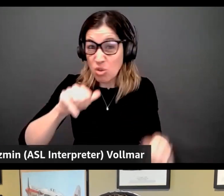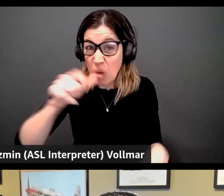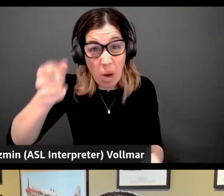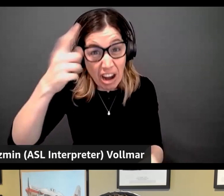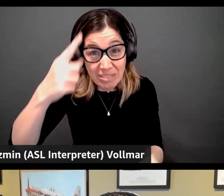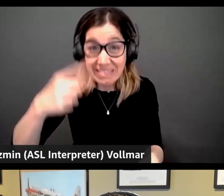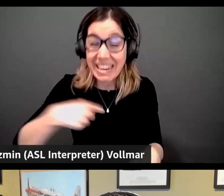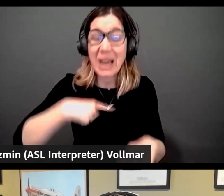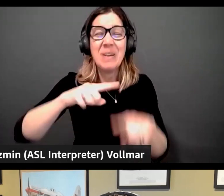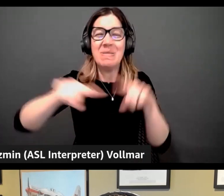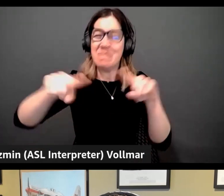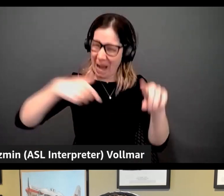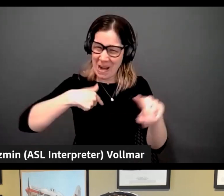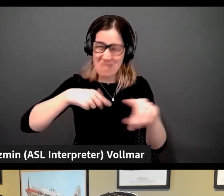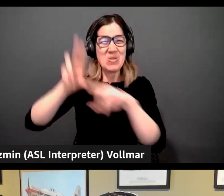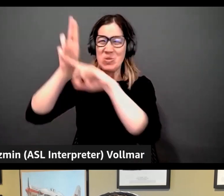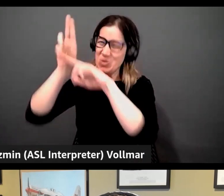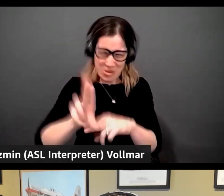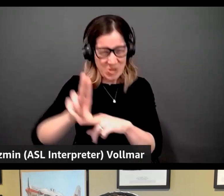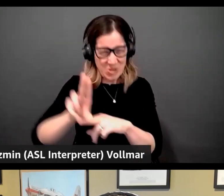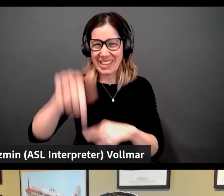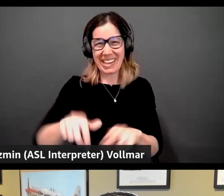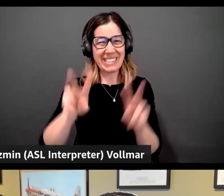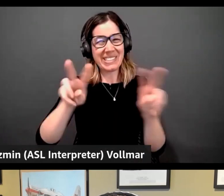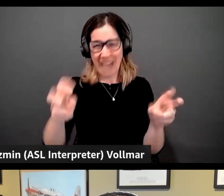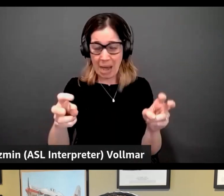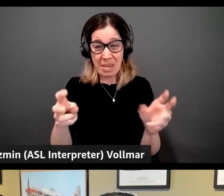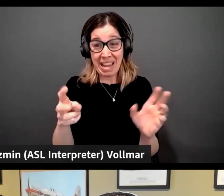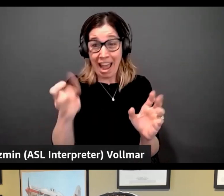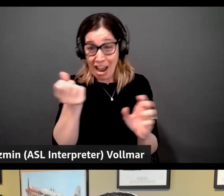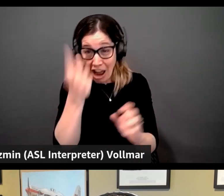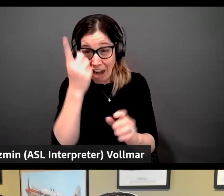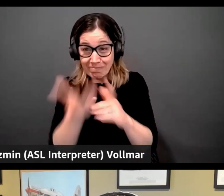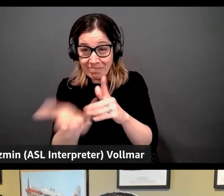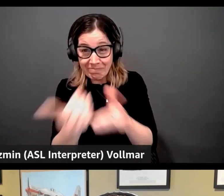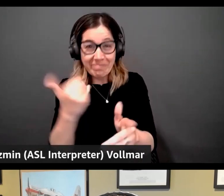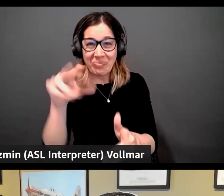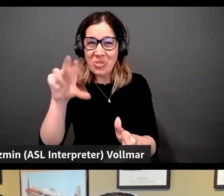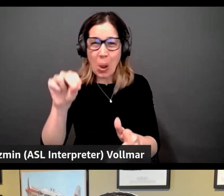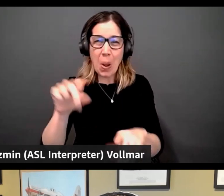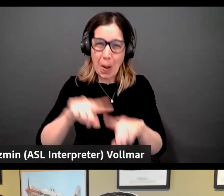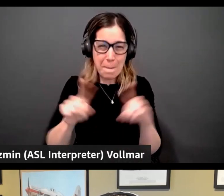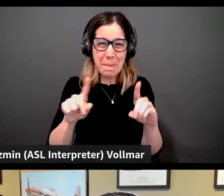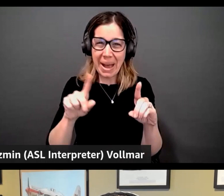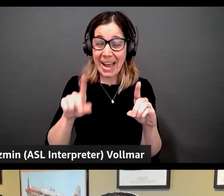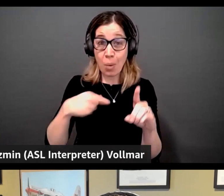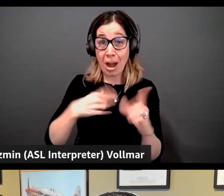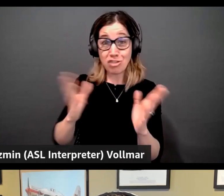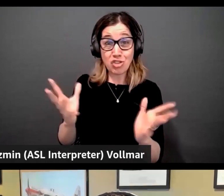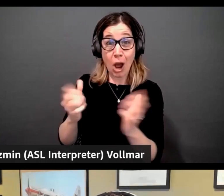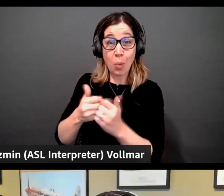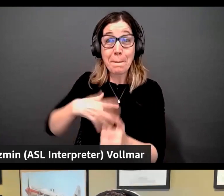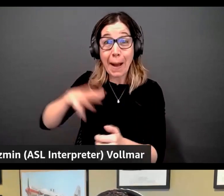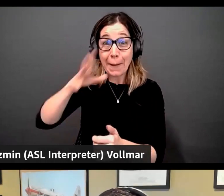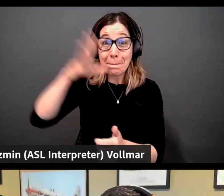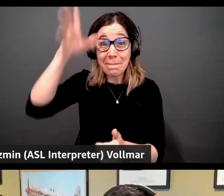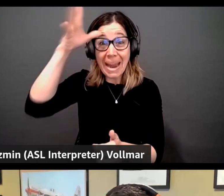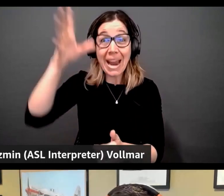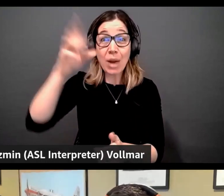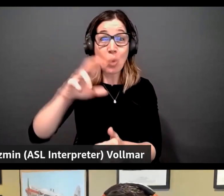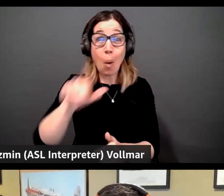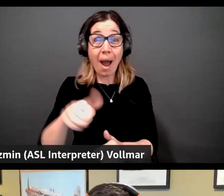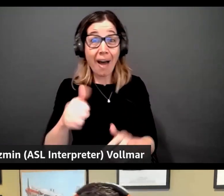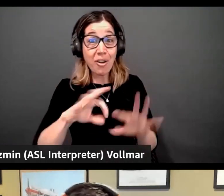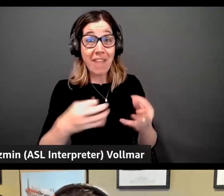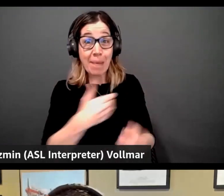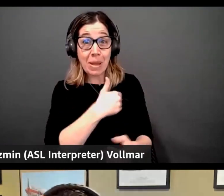to the topic that I feel like I understand it. But whenever I talk to my parents or other family members that